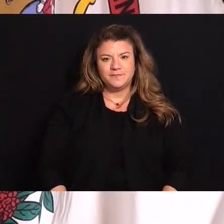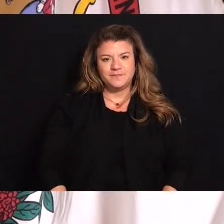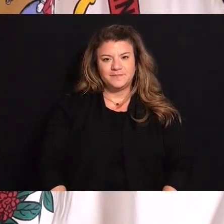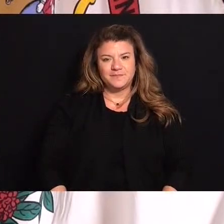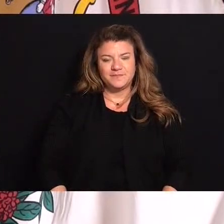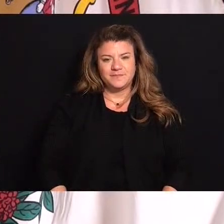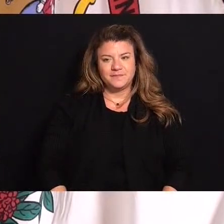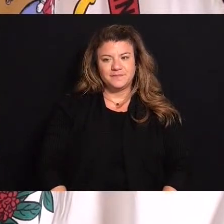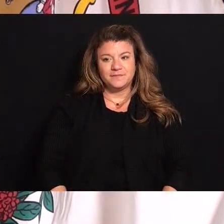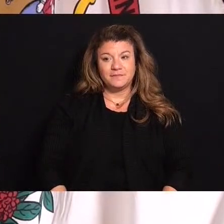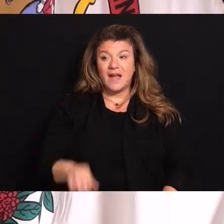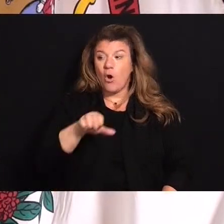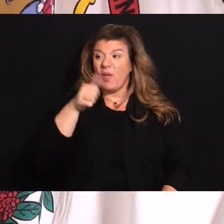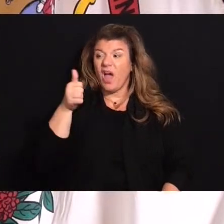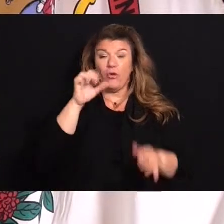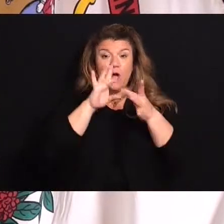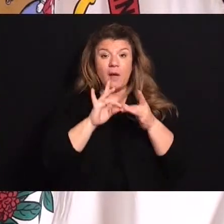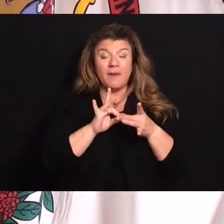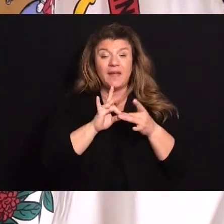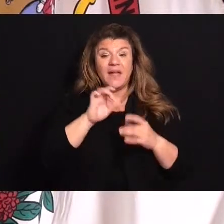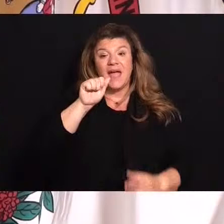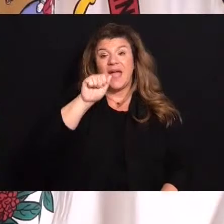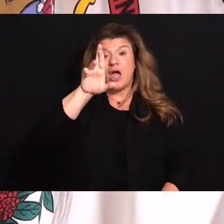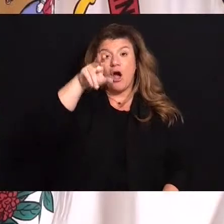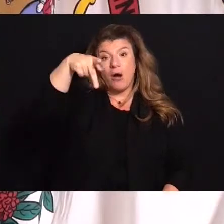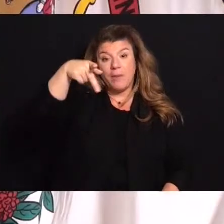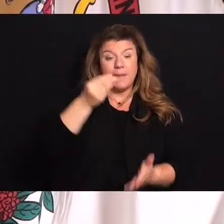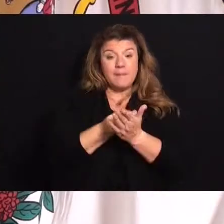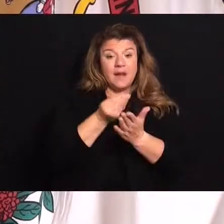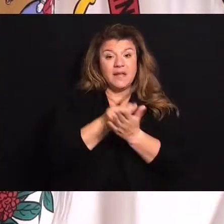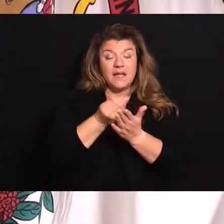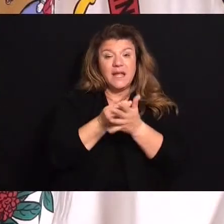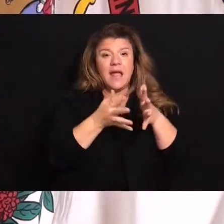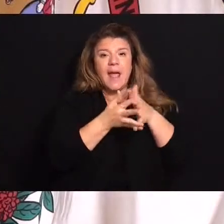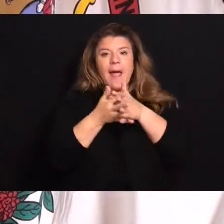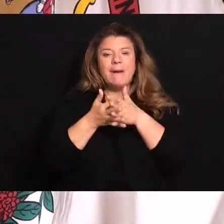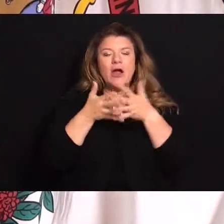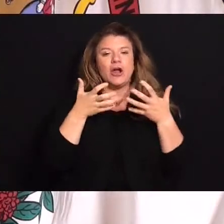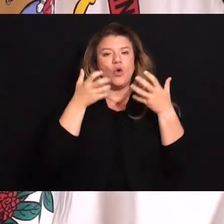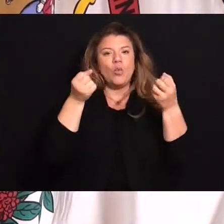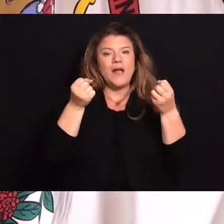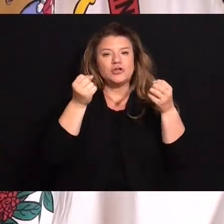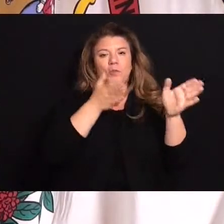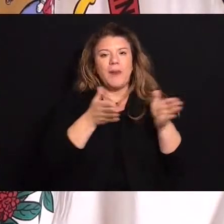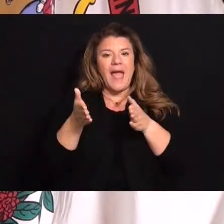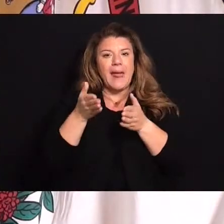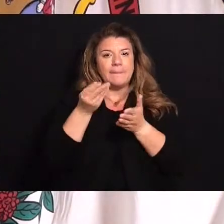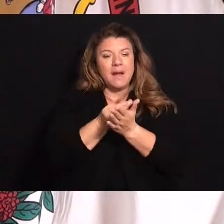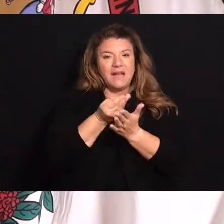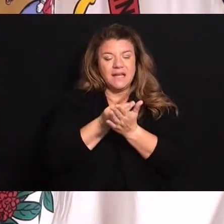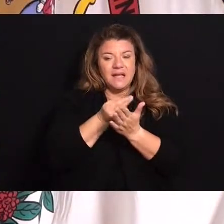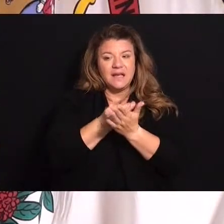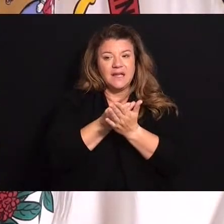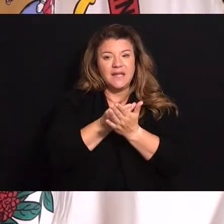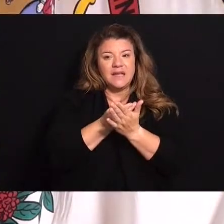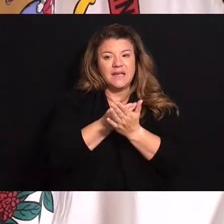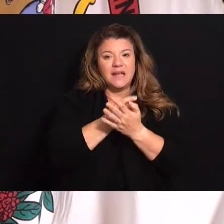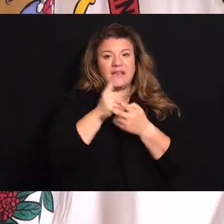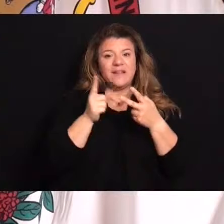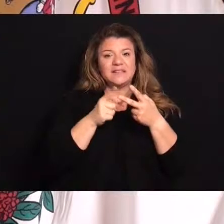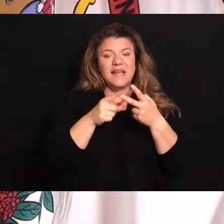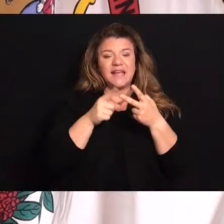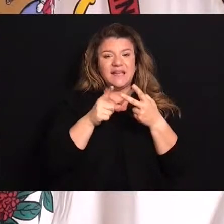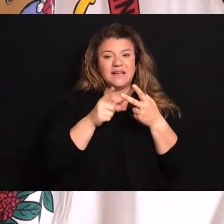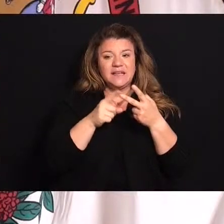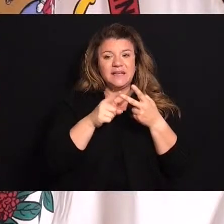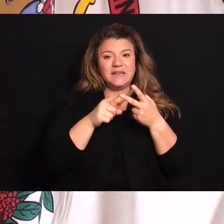The only other thing is the ARP money, the American Rescue Plan money and everything is, the second tranche of